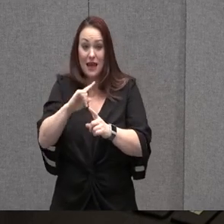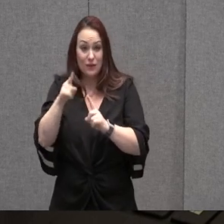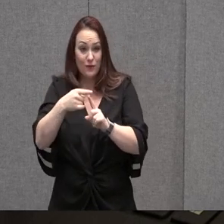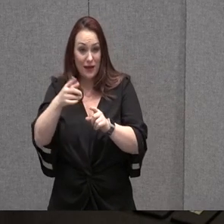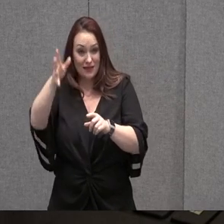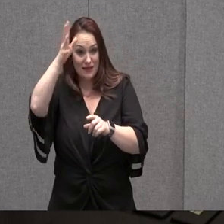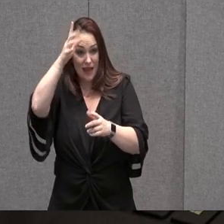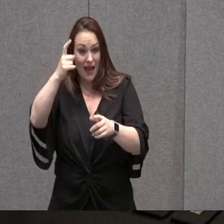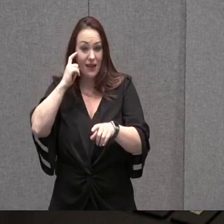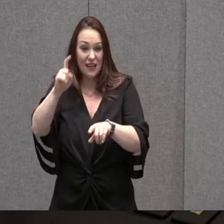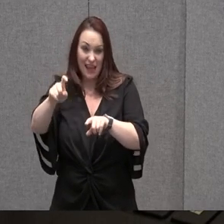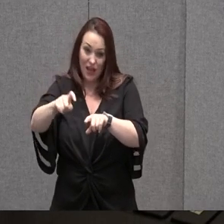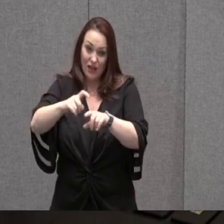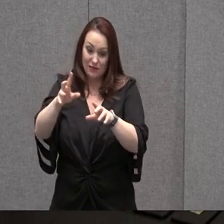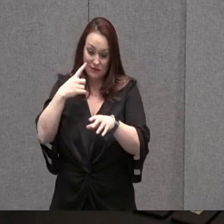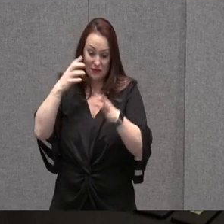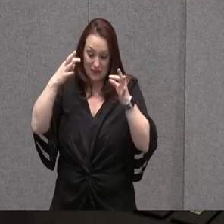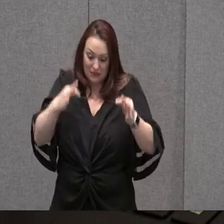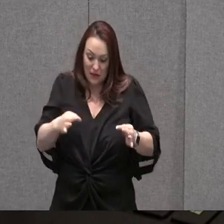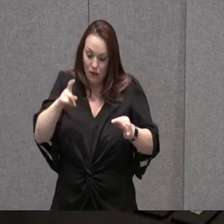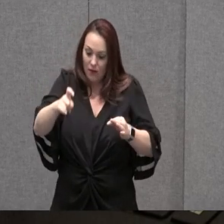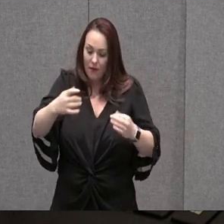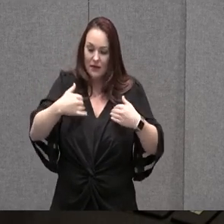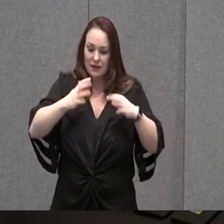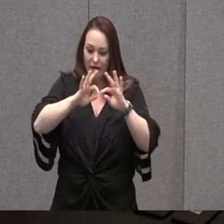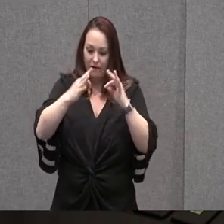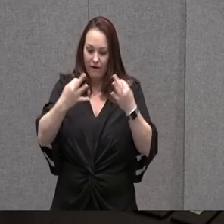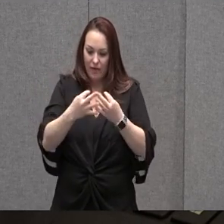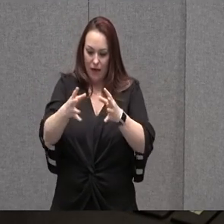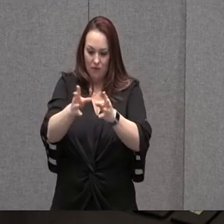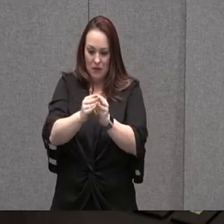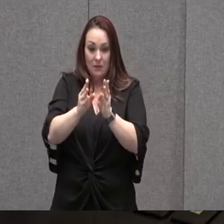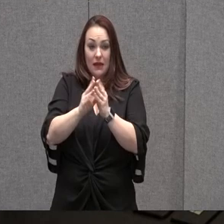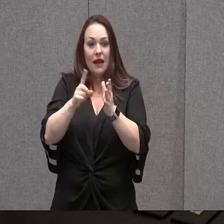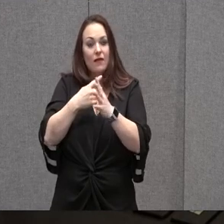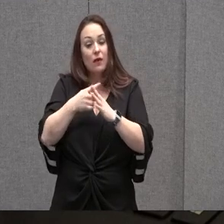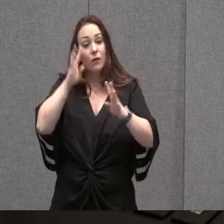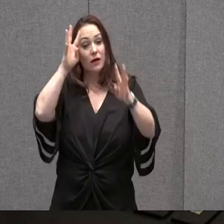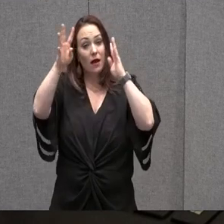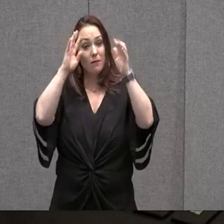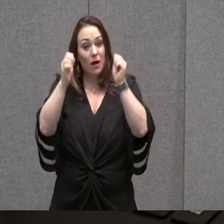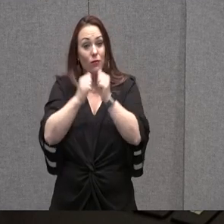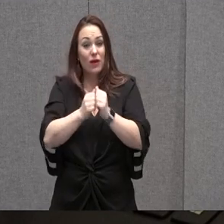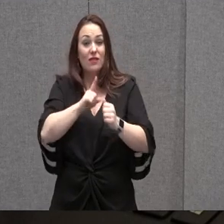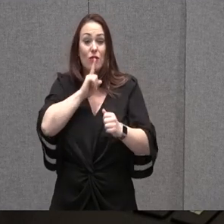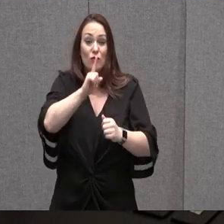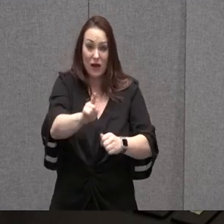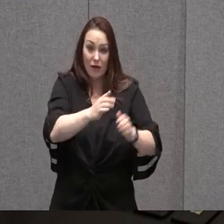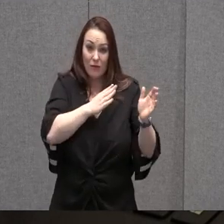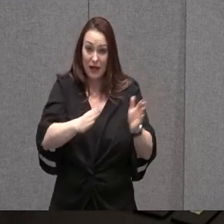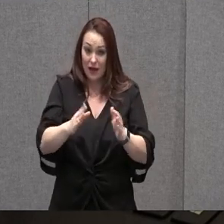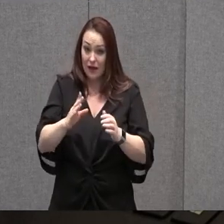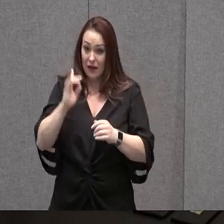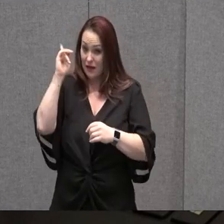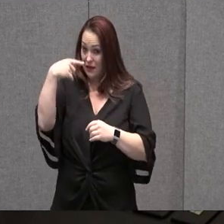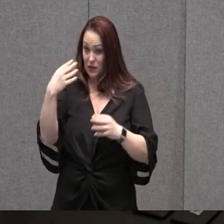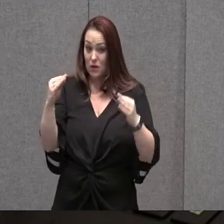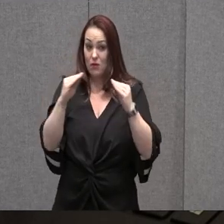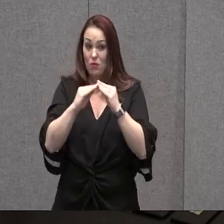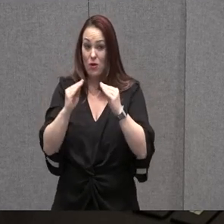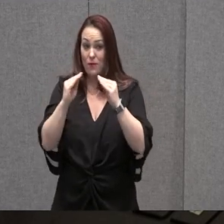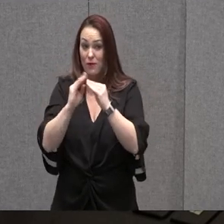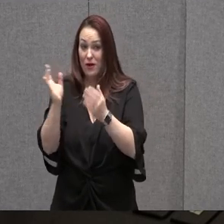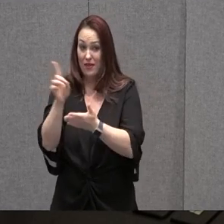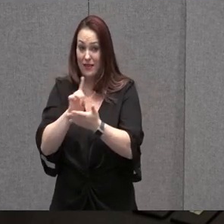called a family meeting so we could come up with a real plan. Boy, this is looking more and more like the design